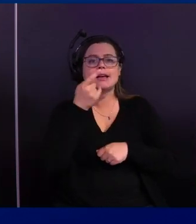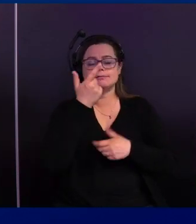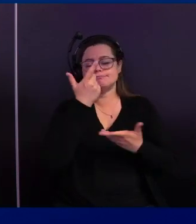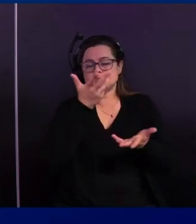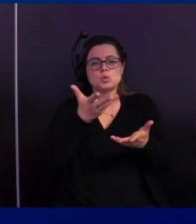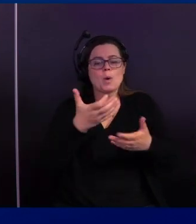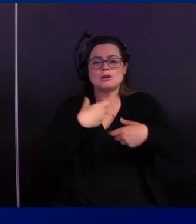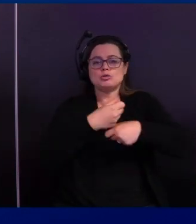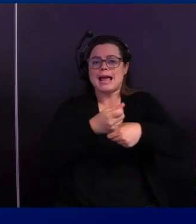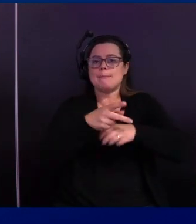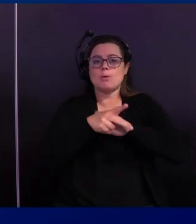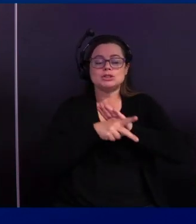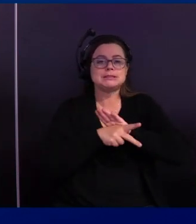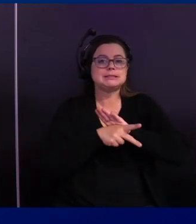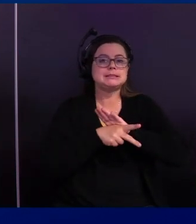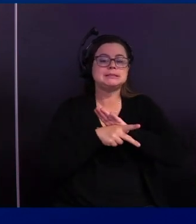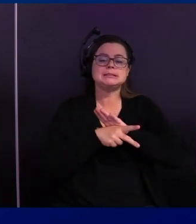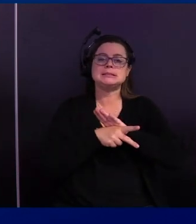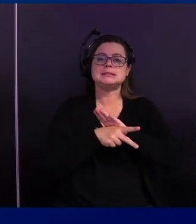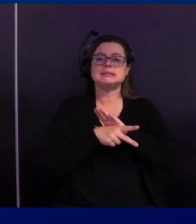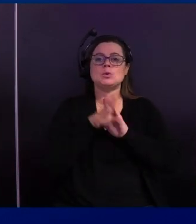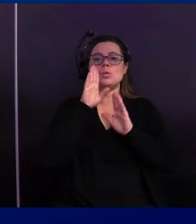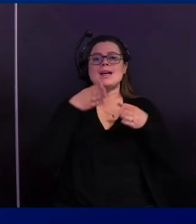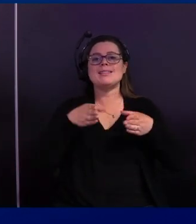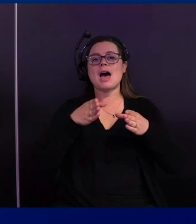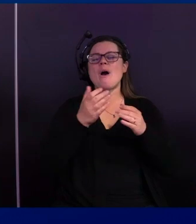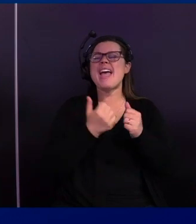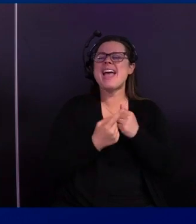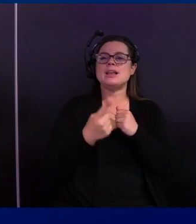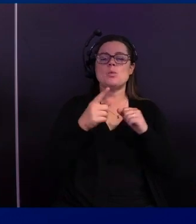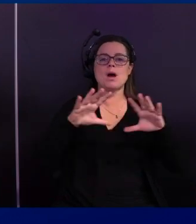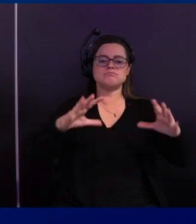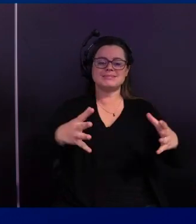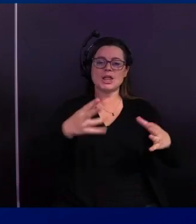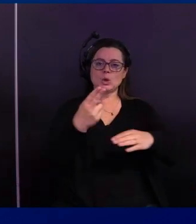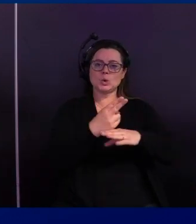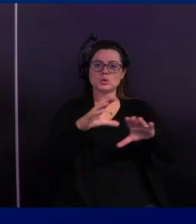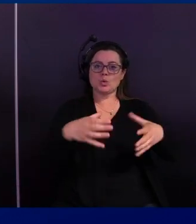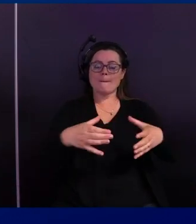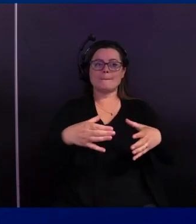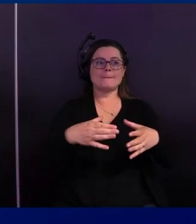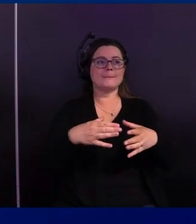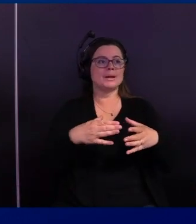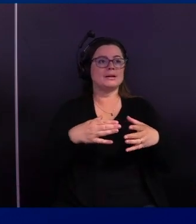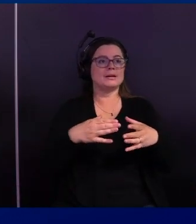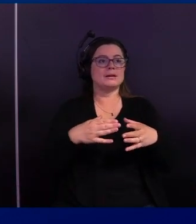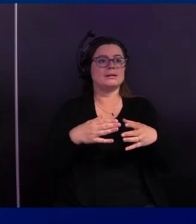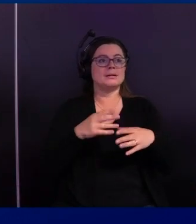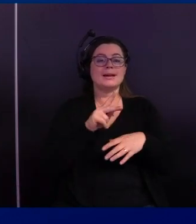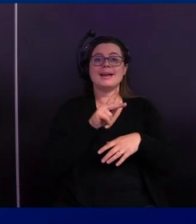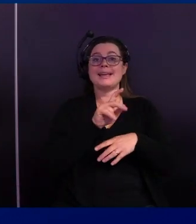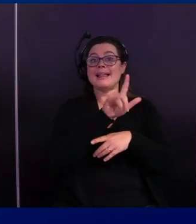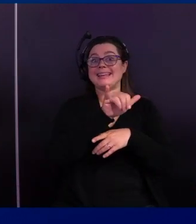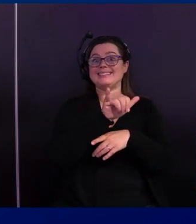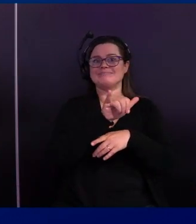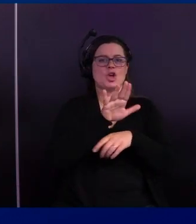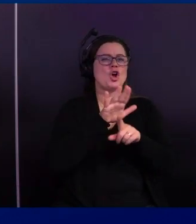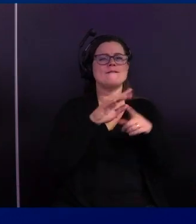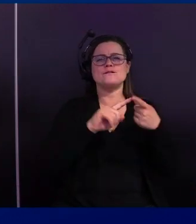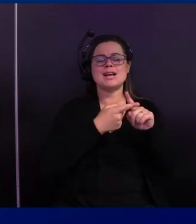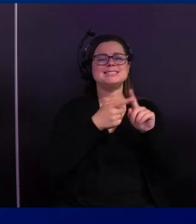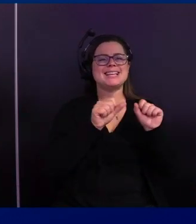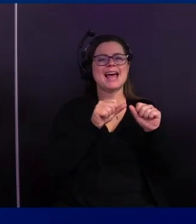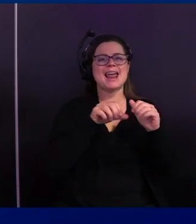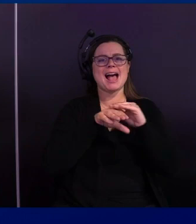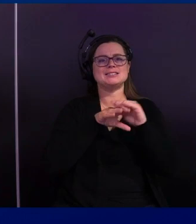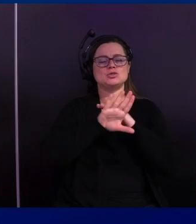policy that lets anyone in the user group, Kelly's friends, access all of